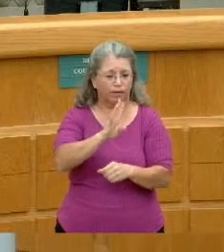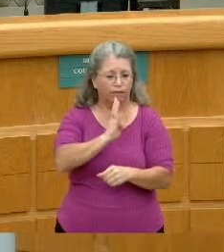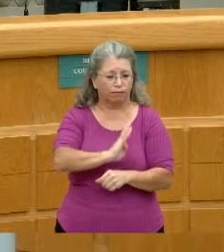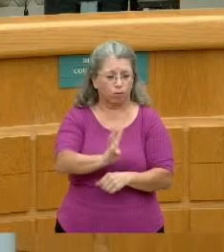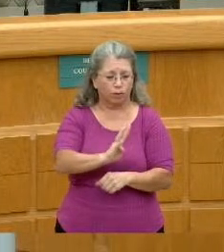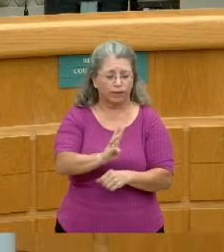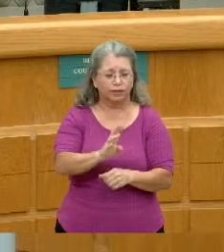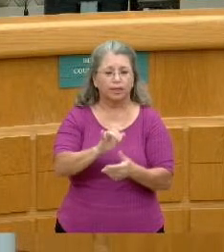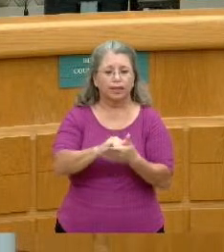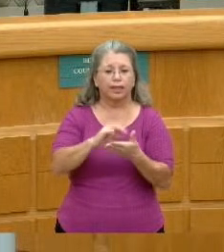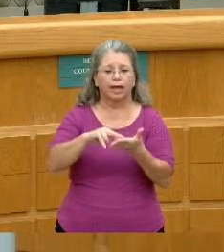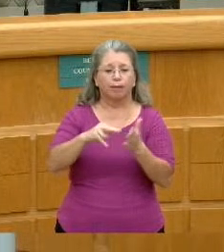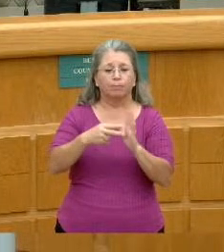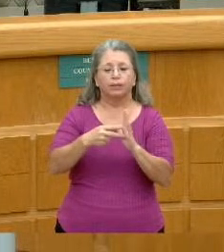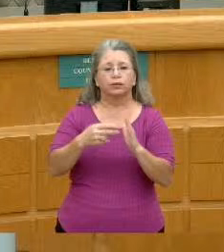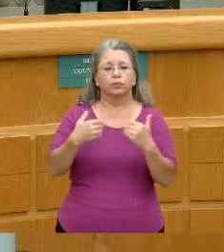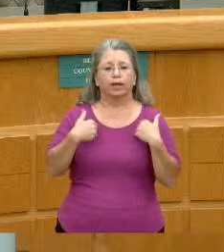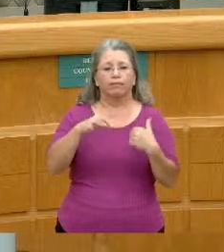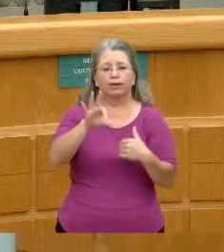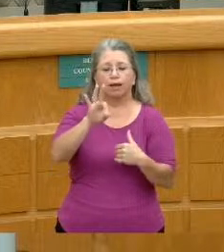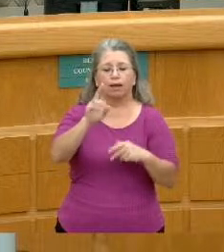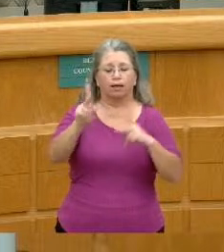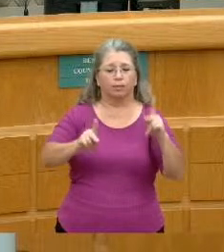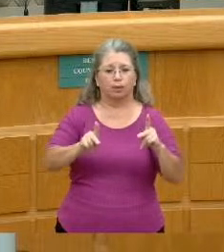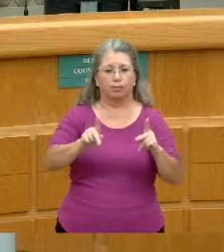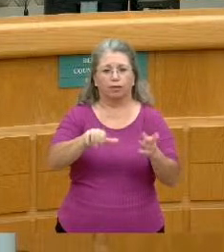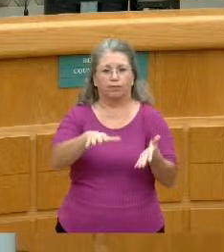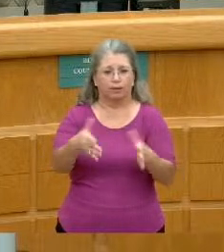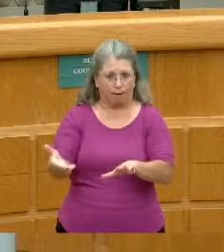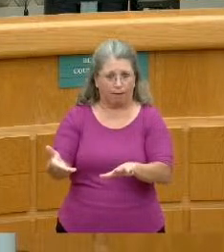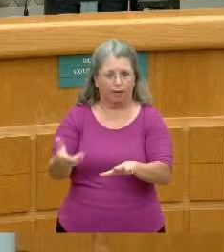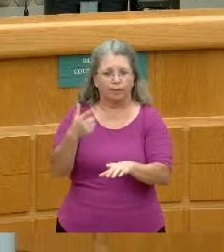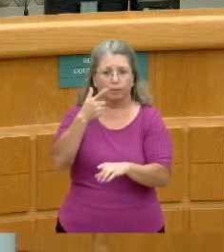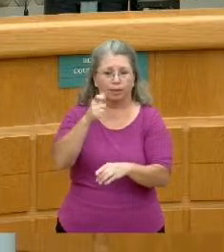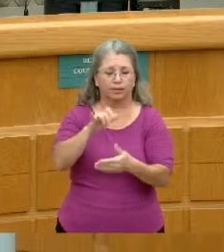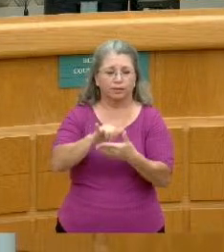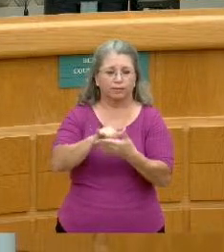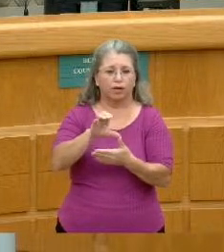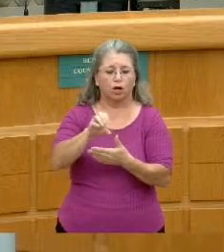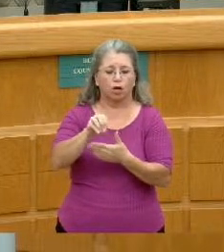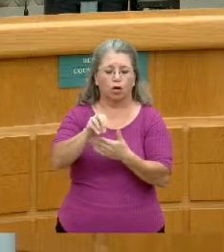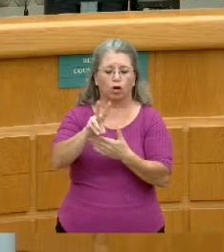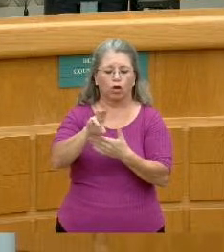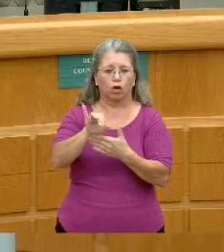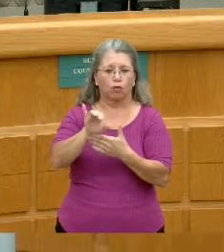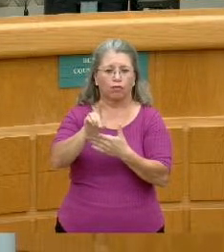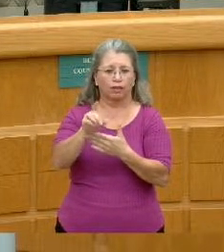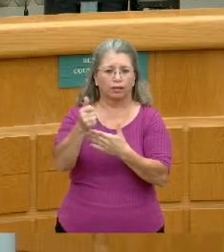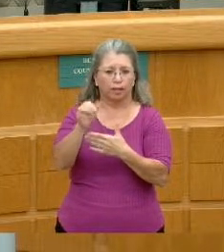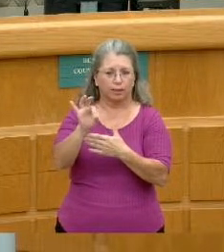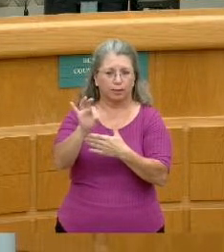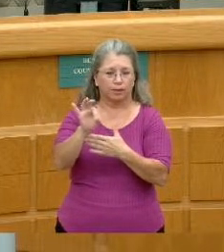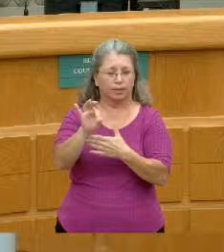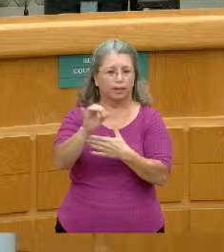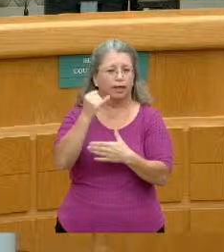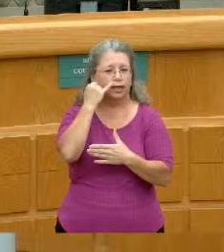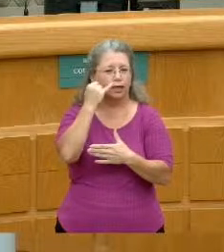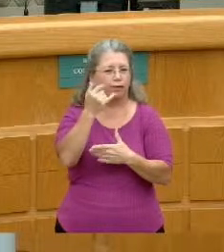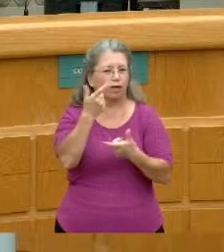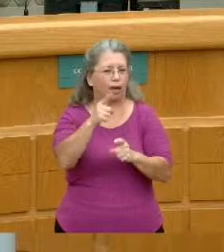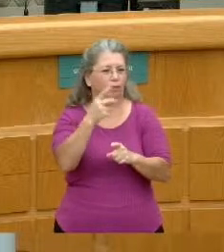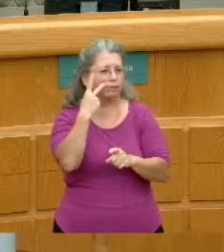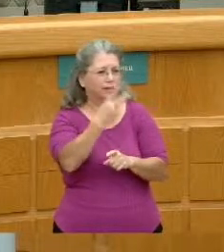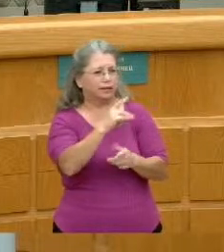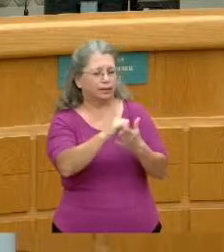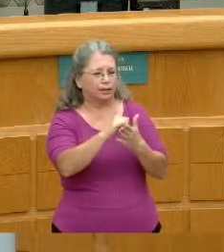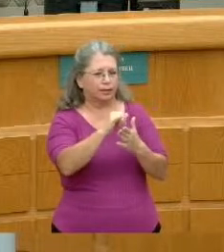who have died in Nueces County because of COVID-19. And the point of this chart, for somebody seeing it for the first time, is that for the first